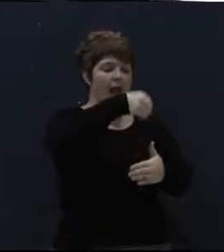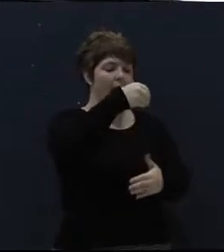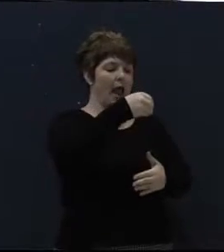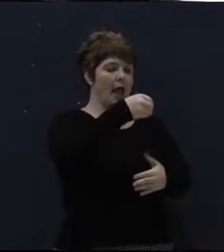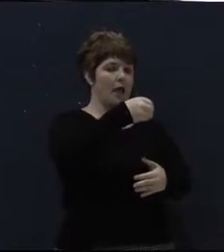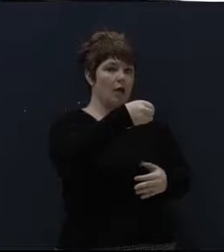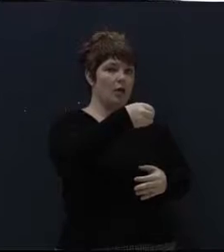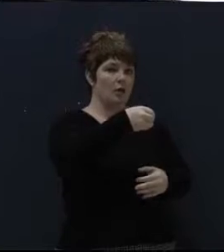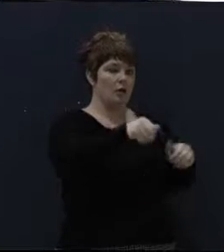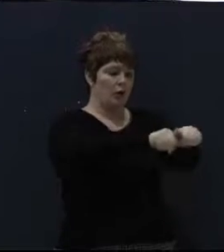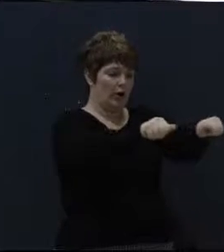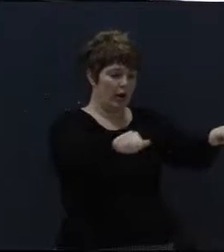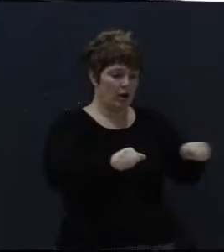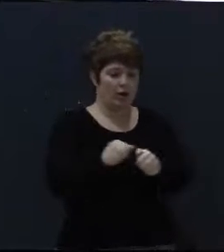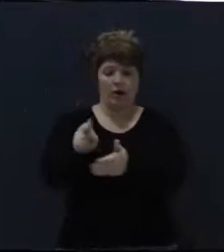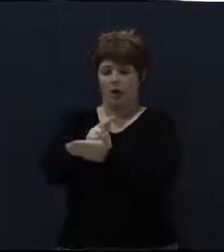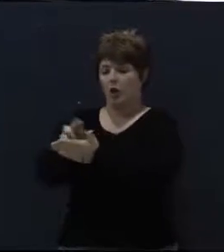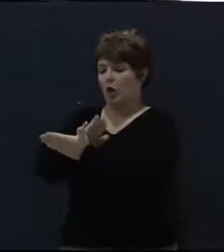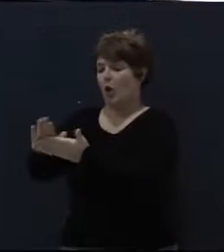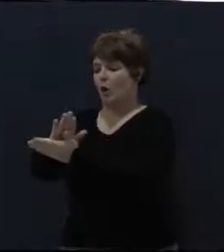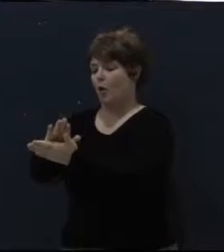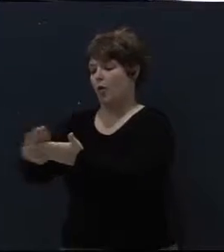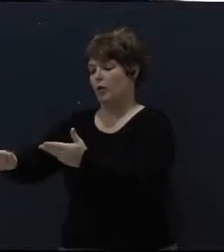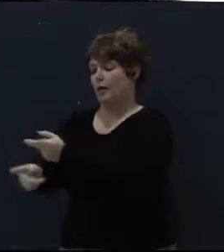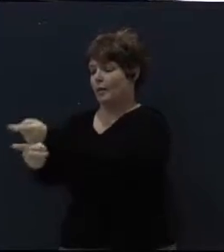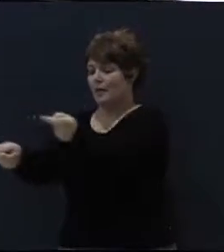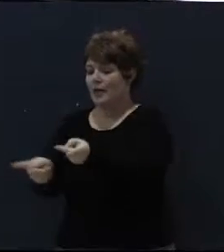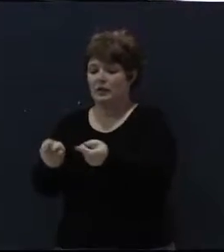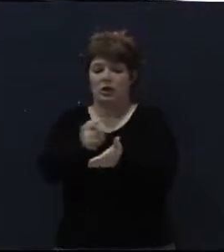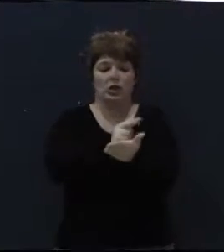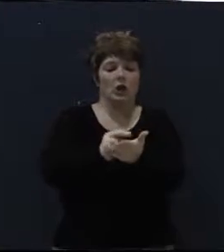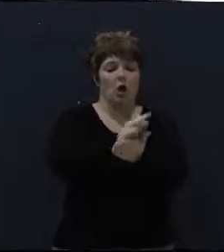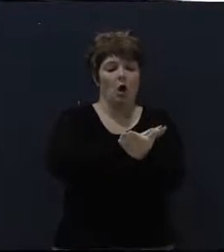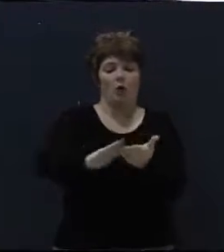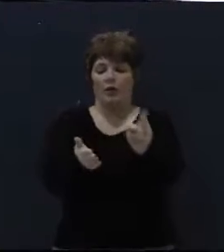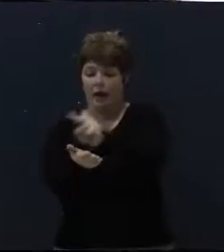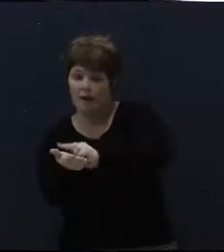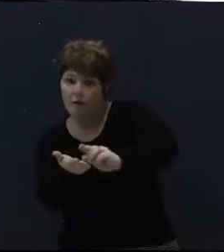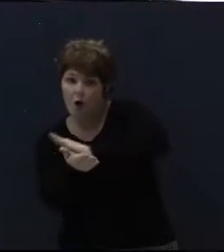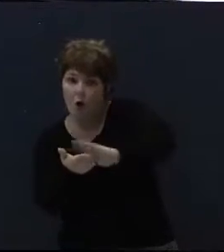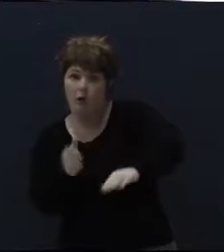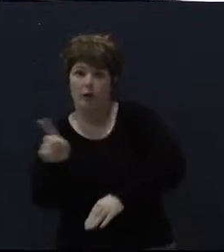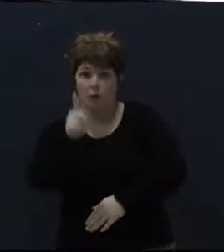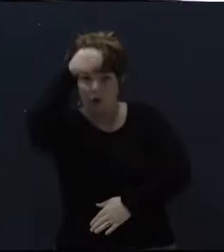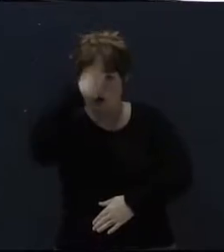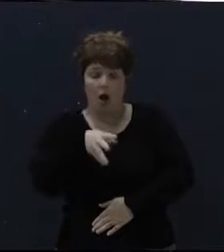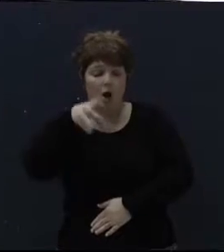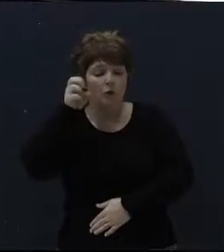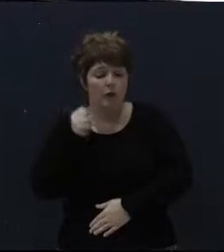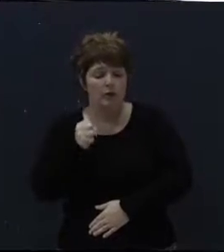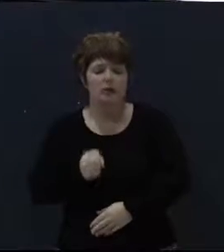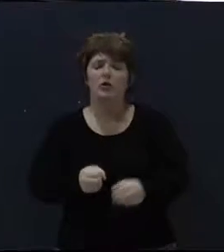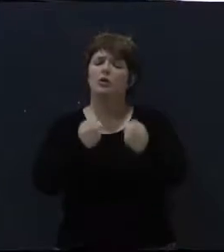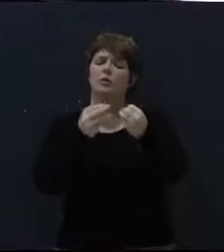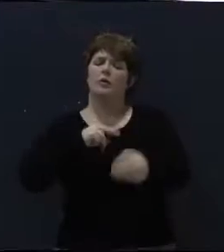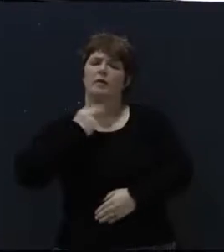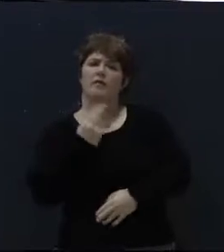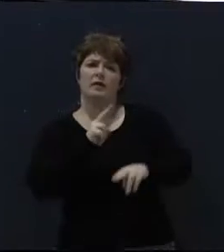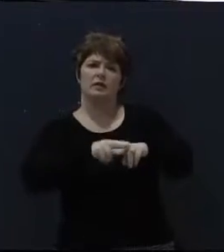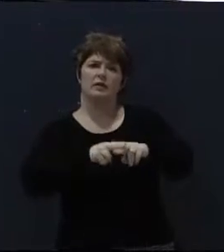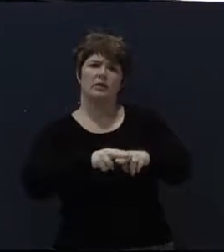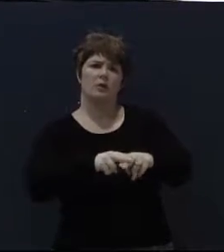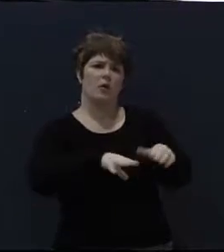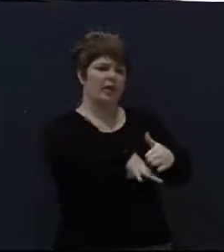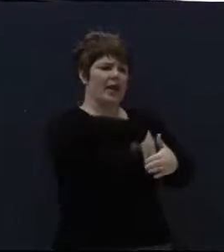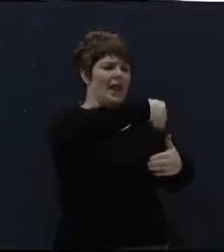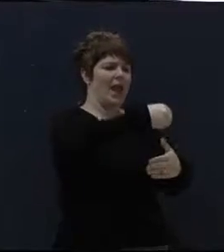the holy place, and then the holies of holies where God was. You know, there's too many of us sitting out there on the outer court. I tell you